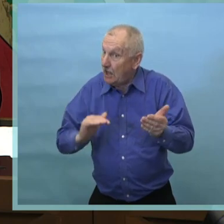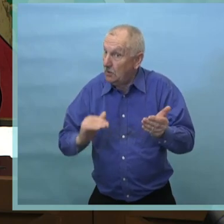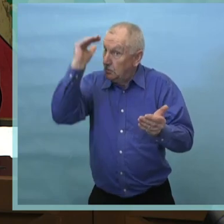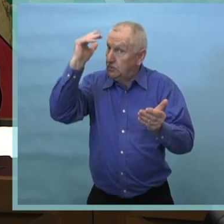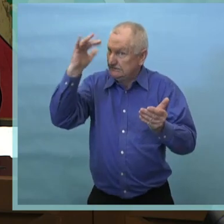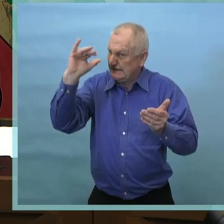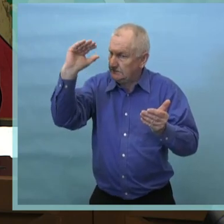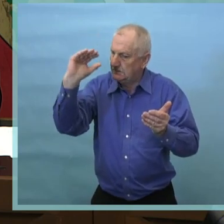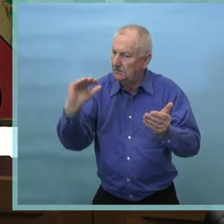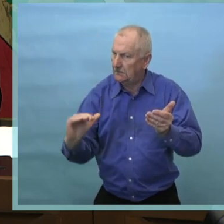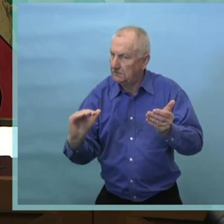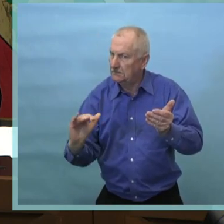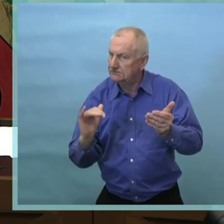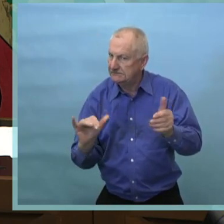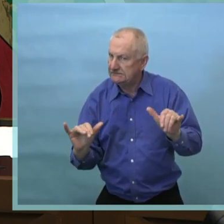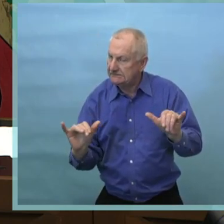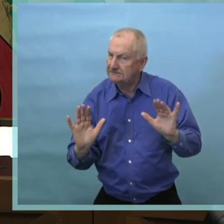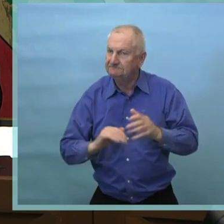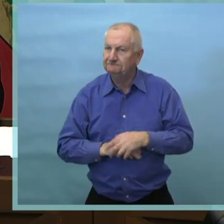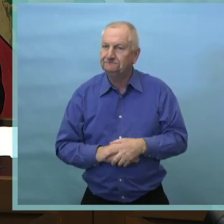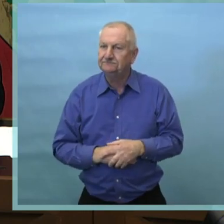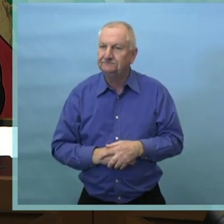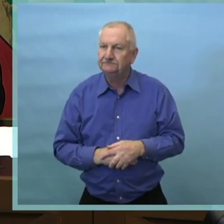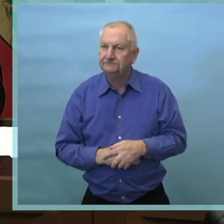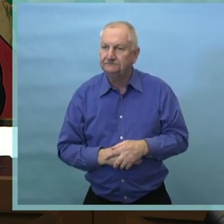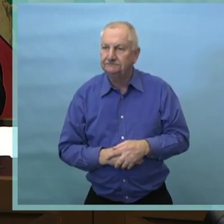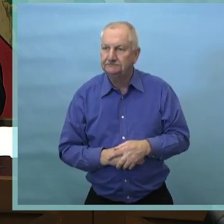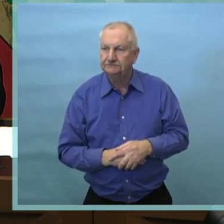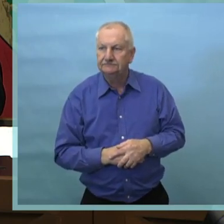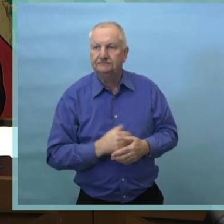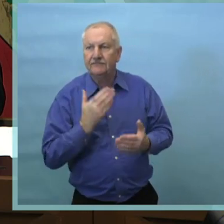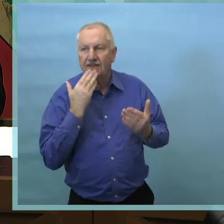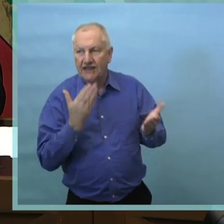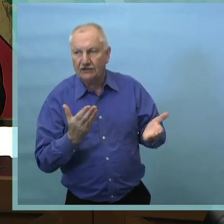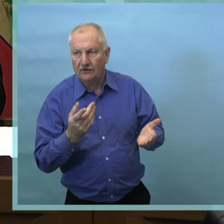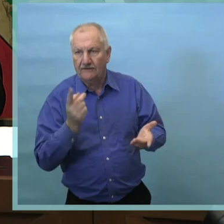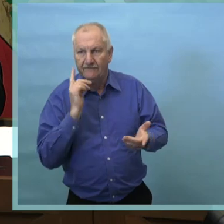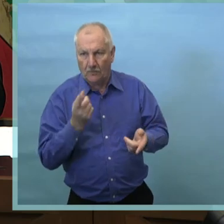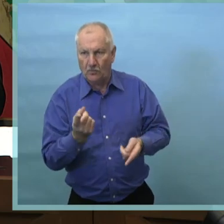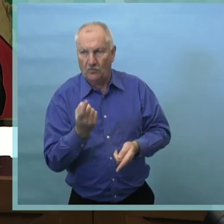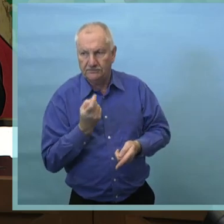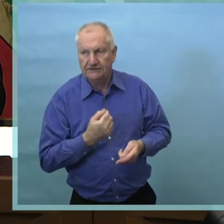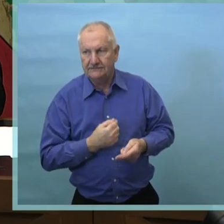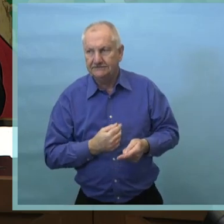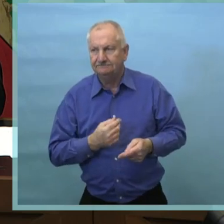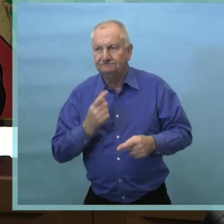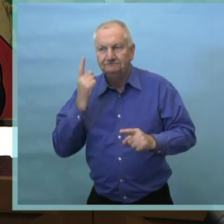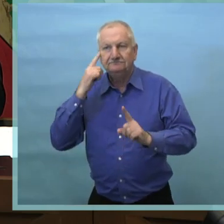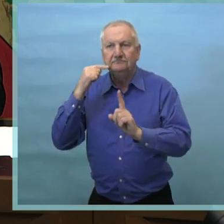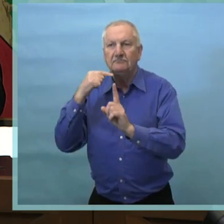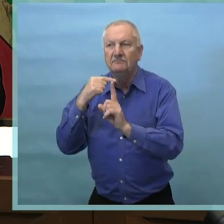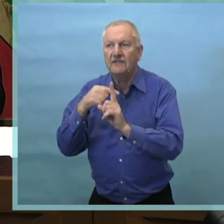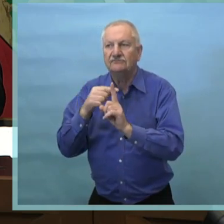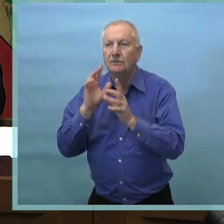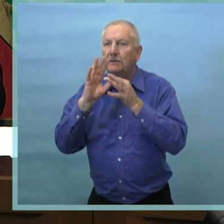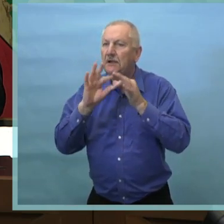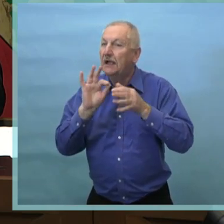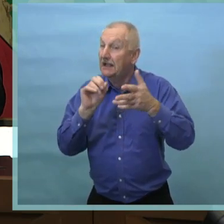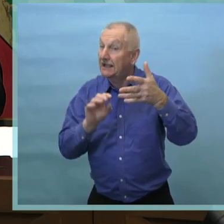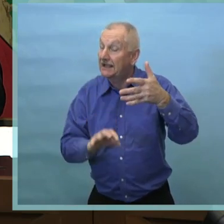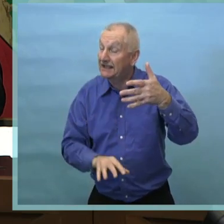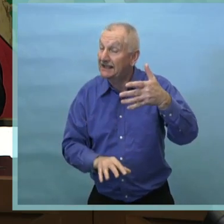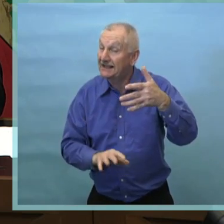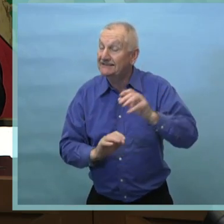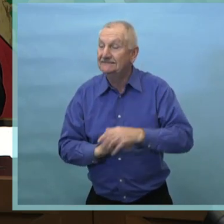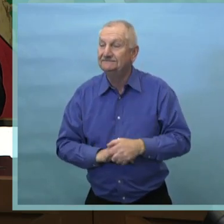know, thank you very much for that question. We're always cautiously optimistic. I would have to